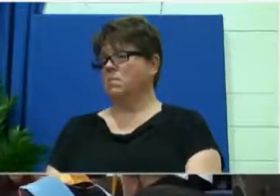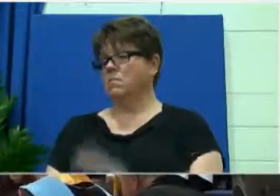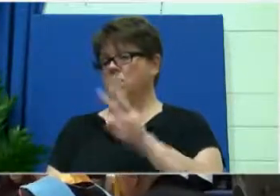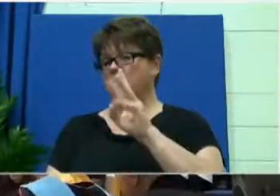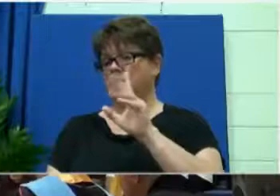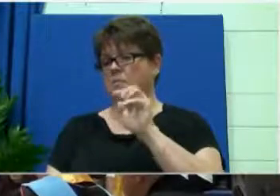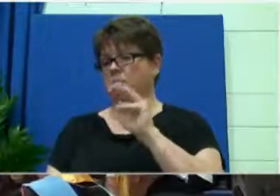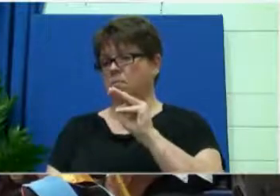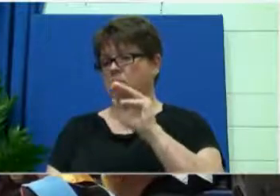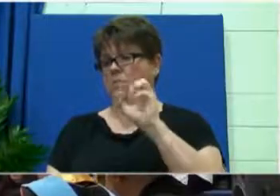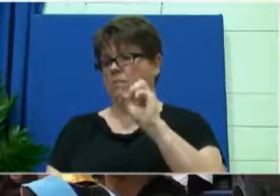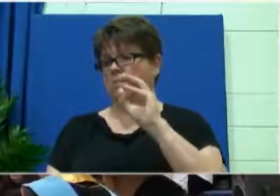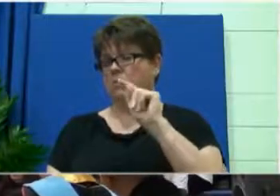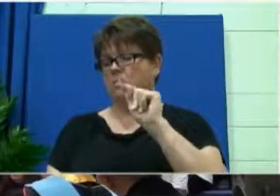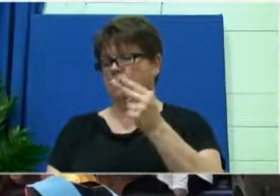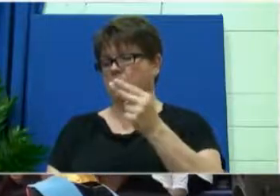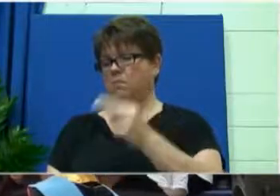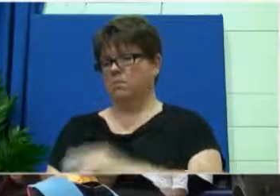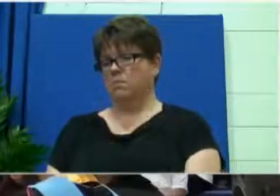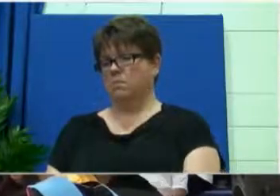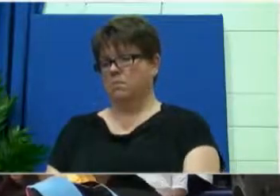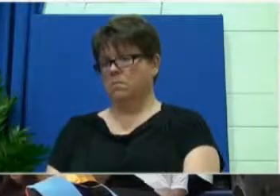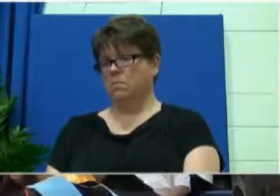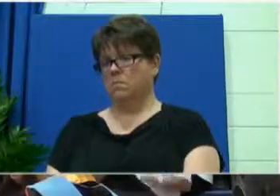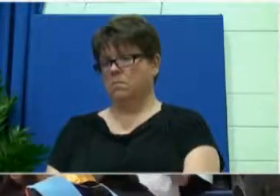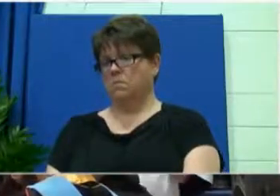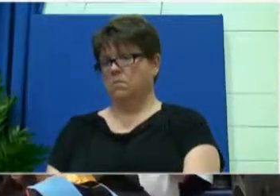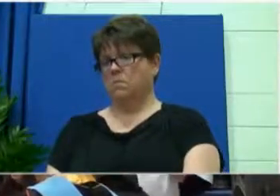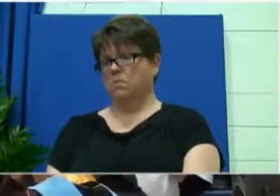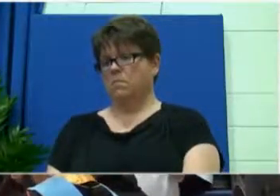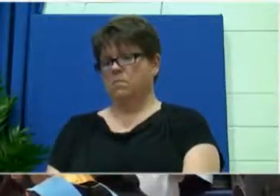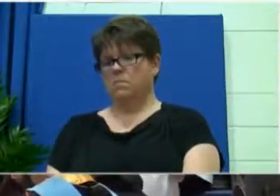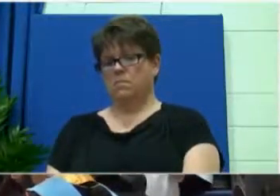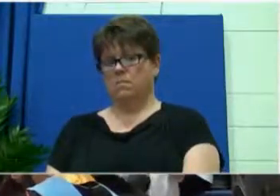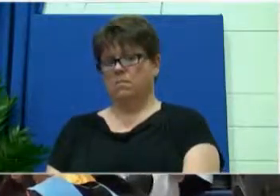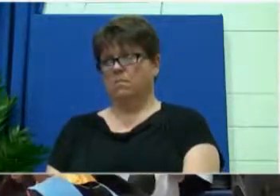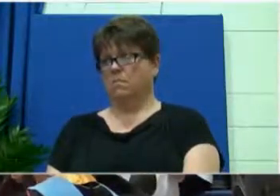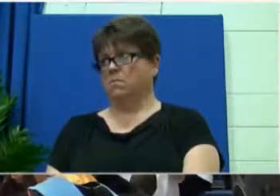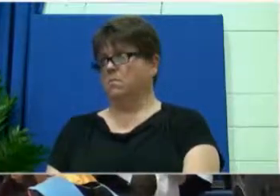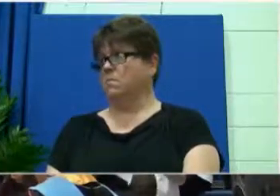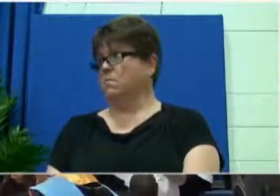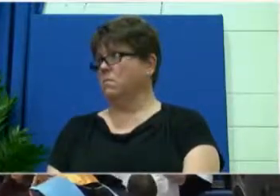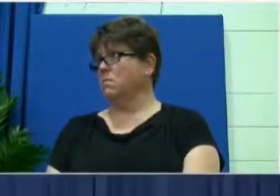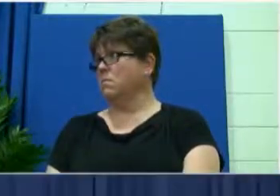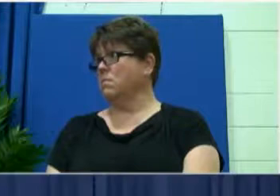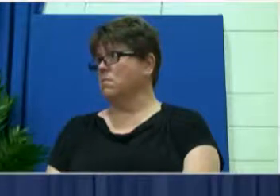William Cody Smith, Associate in Applied Science, Criminal Justice.